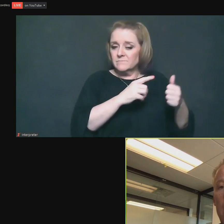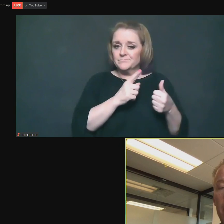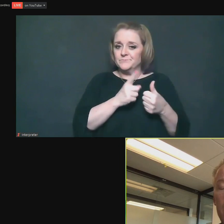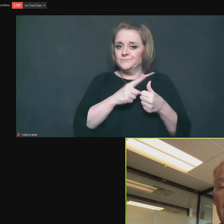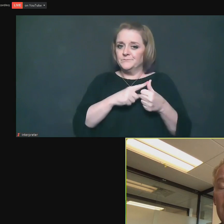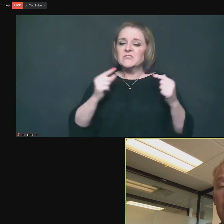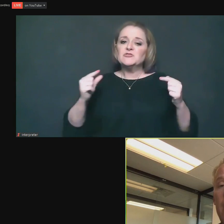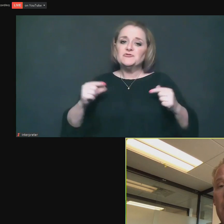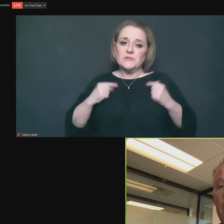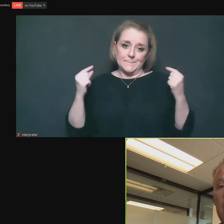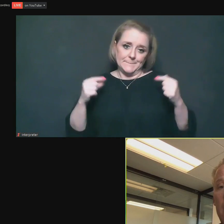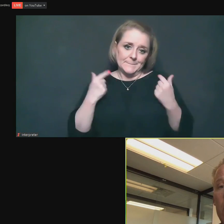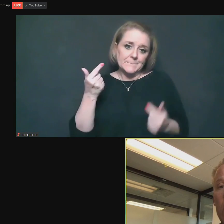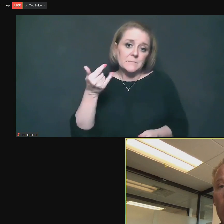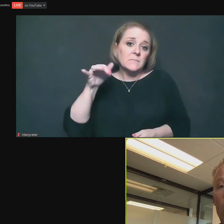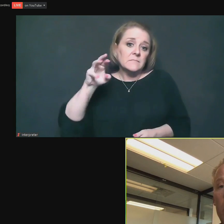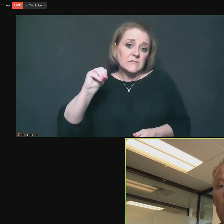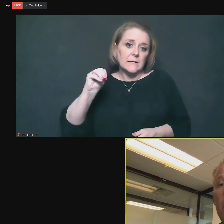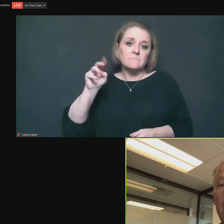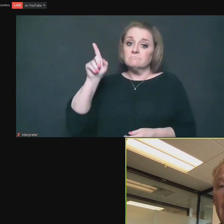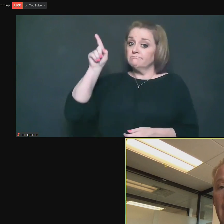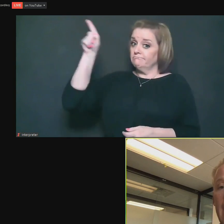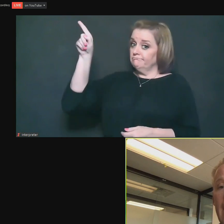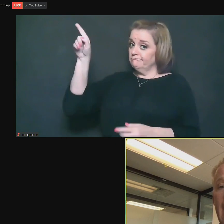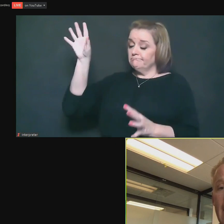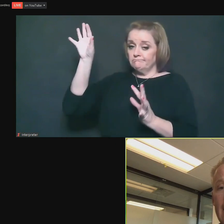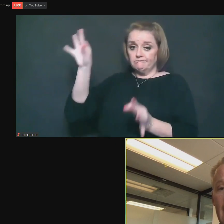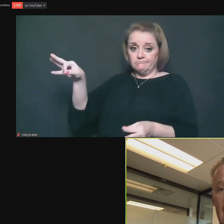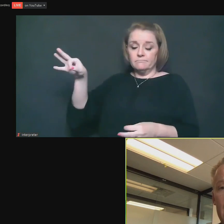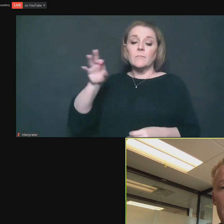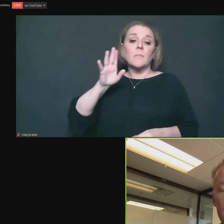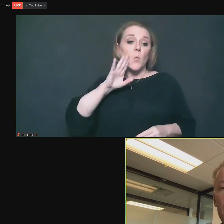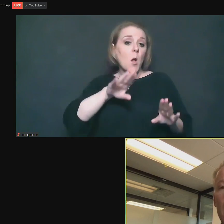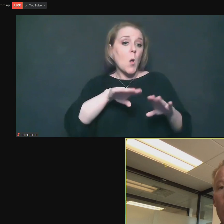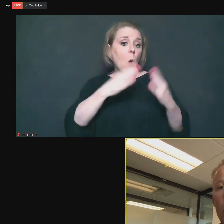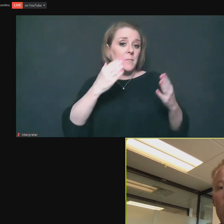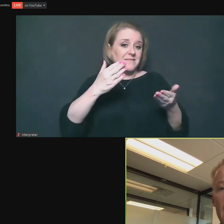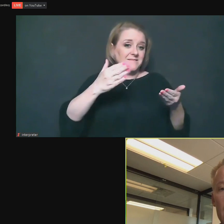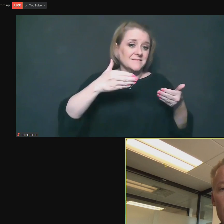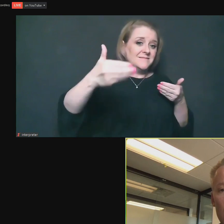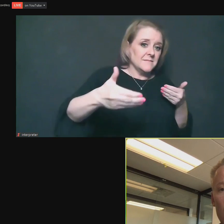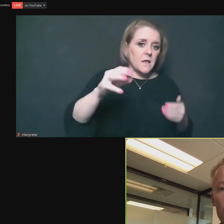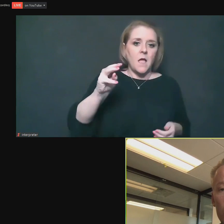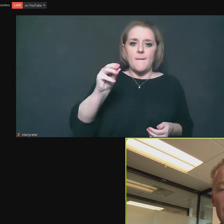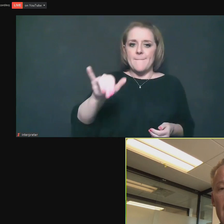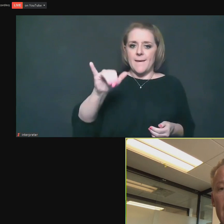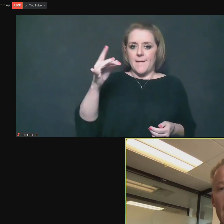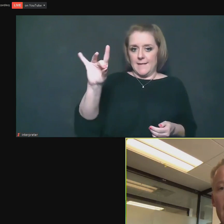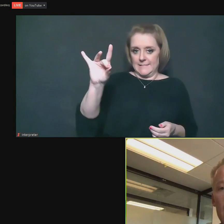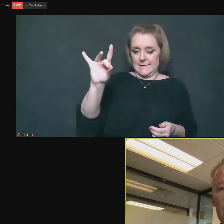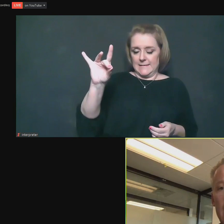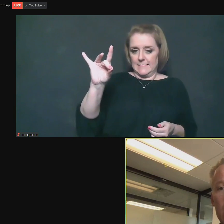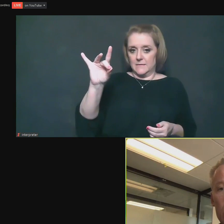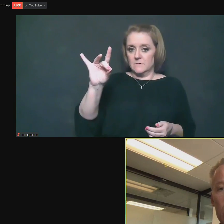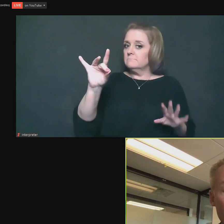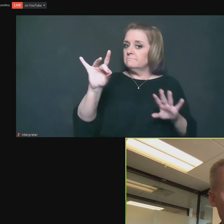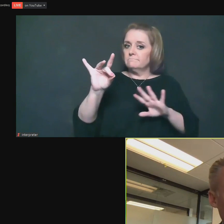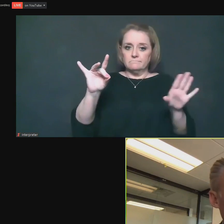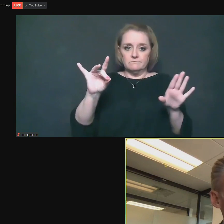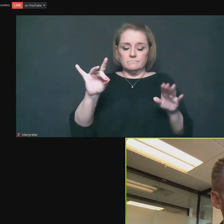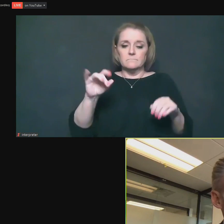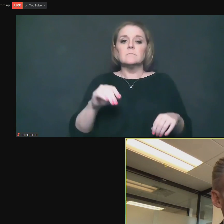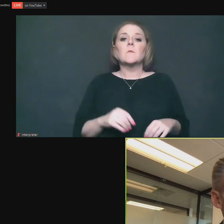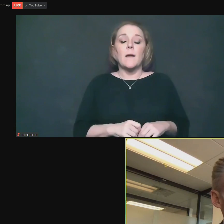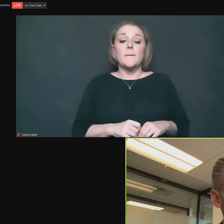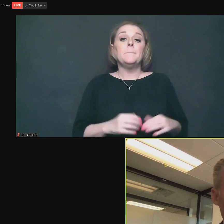Gyms have been identified by the governor to open on May 18th. What remains closed without a date certain